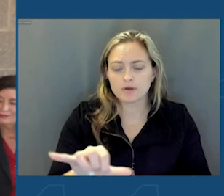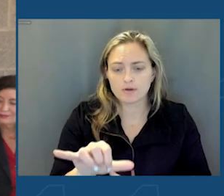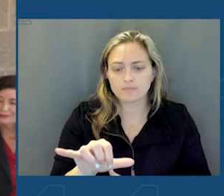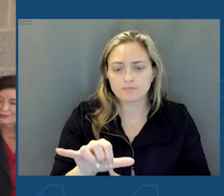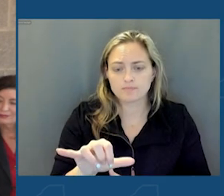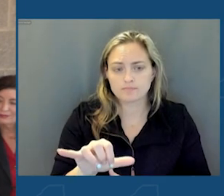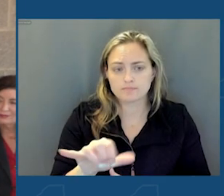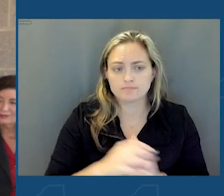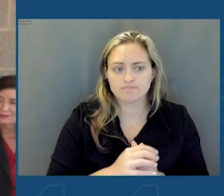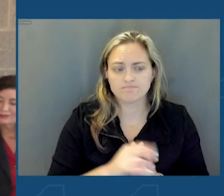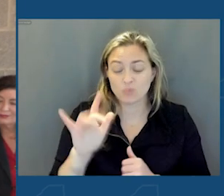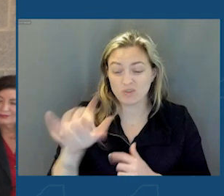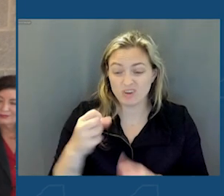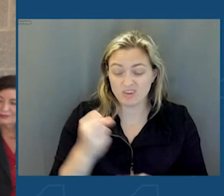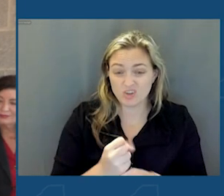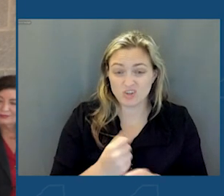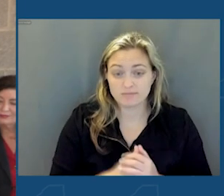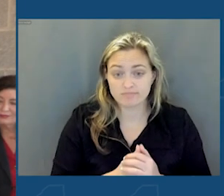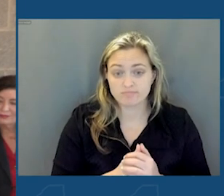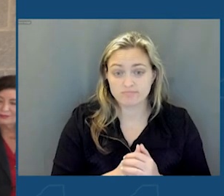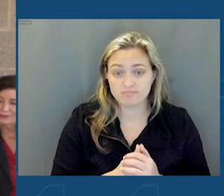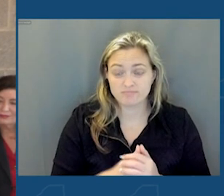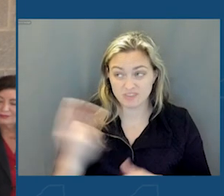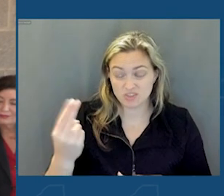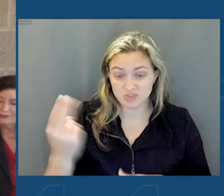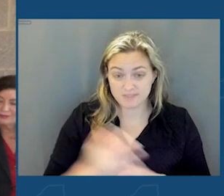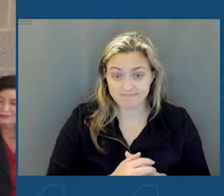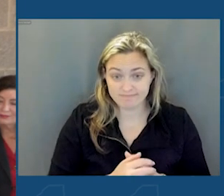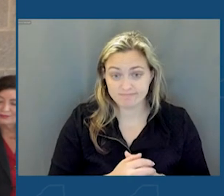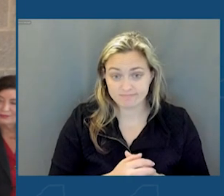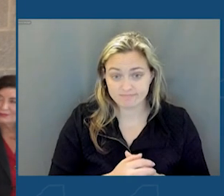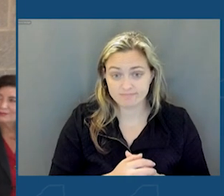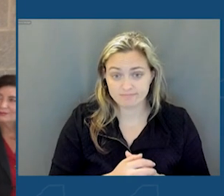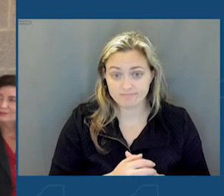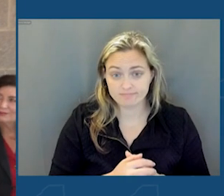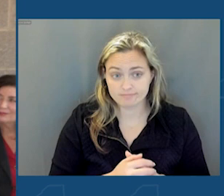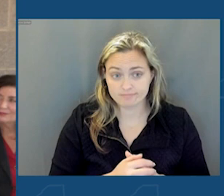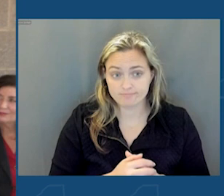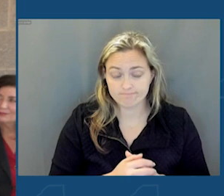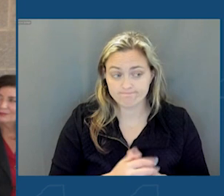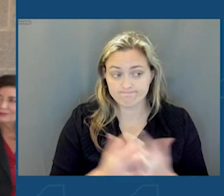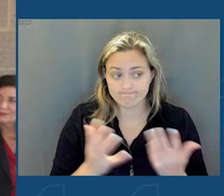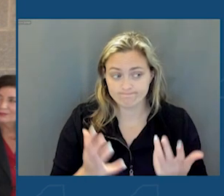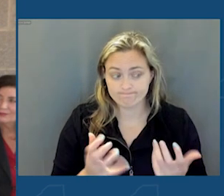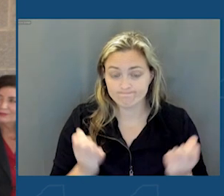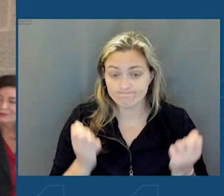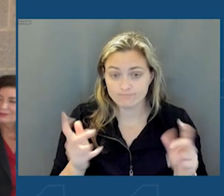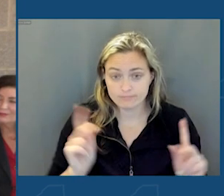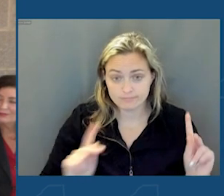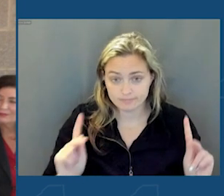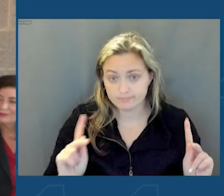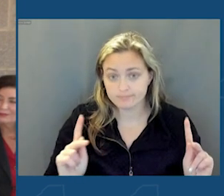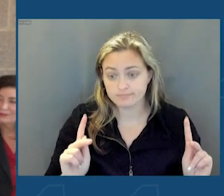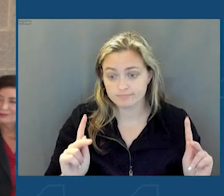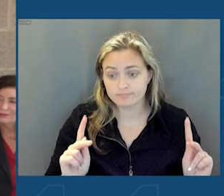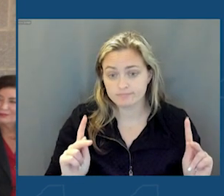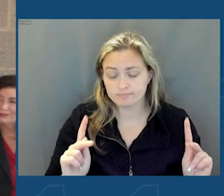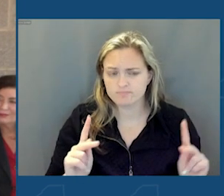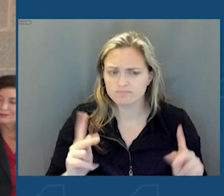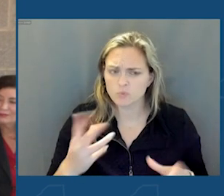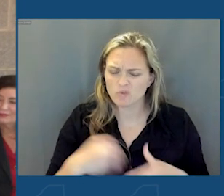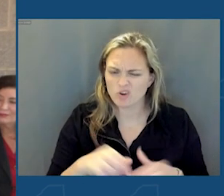years of history. And a lot of people were involved in